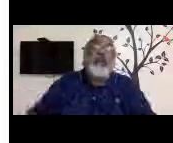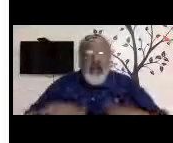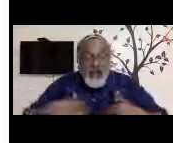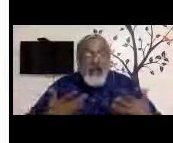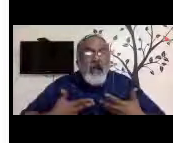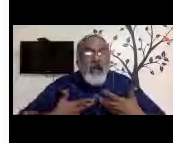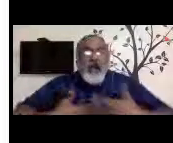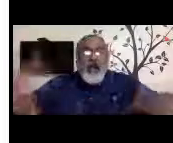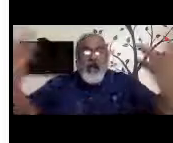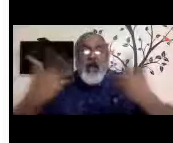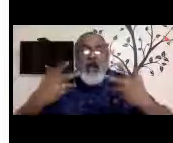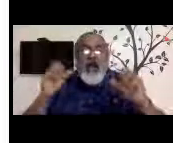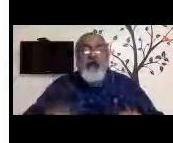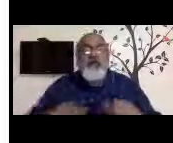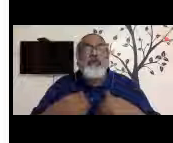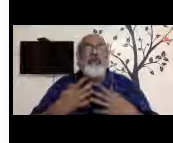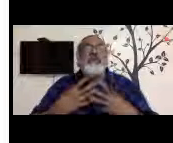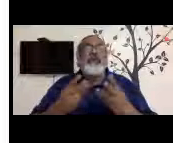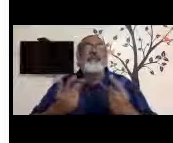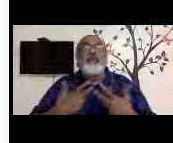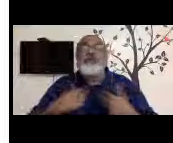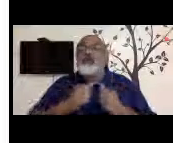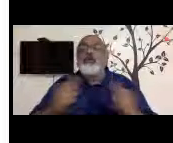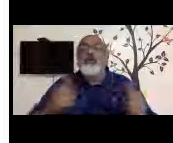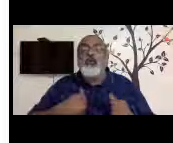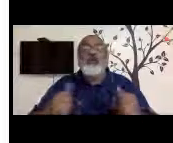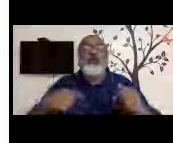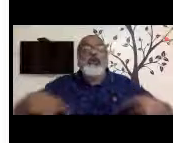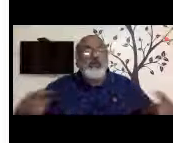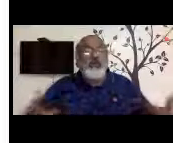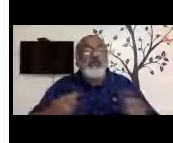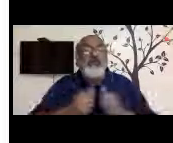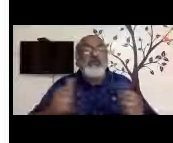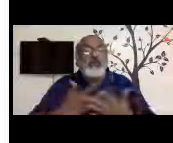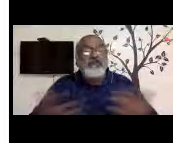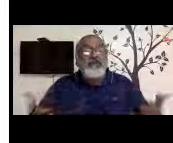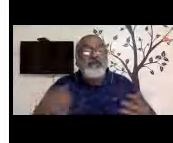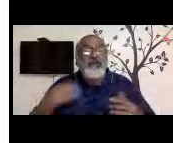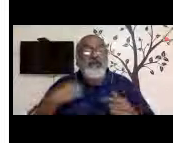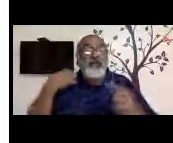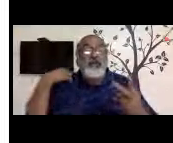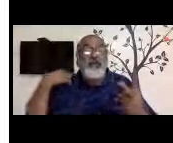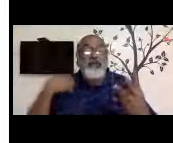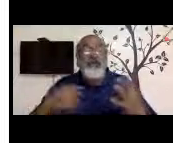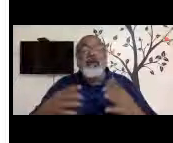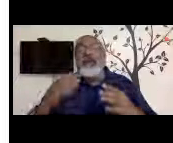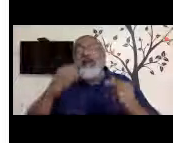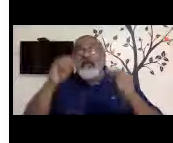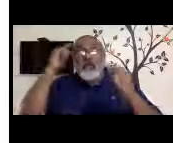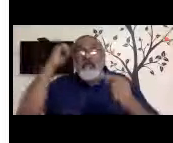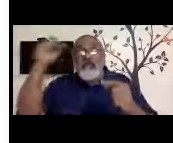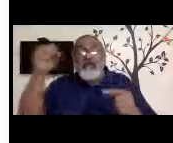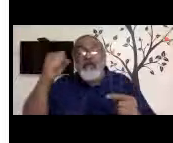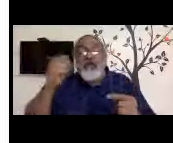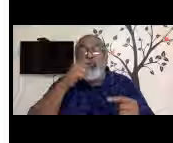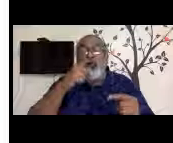or she is taken to a shelter without his or her assistive device? So all these aspects should be kept in mind by the